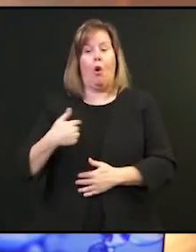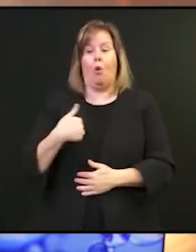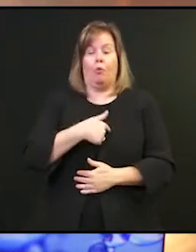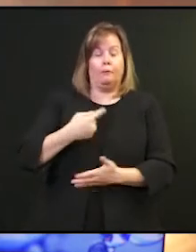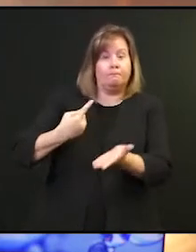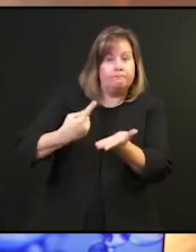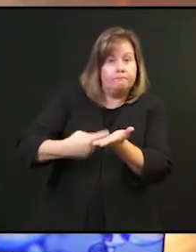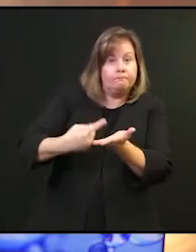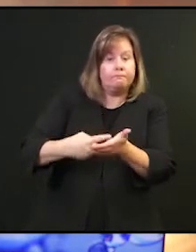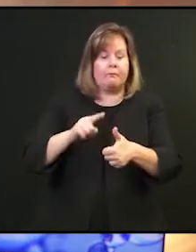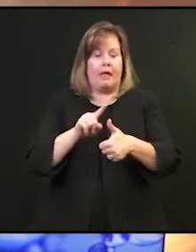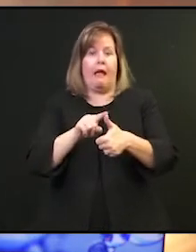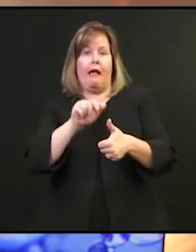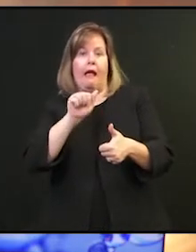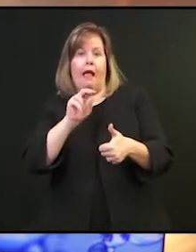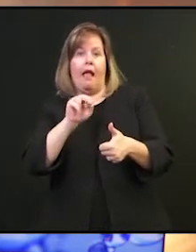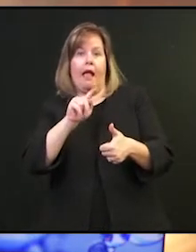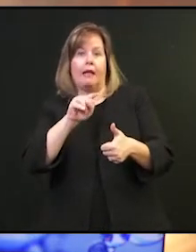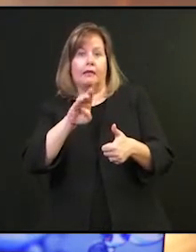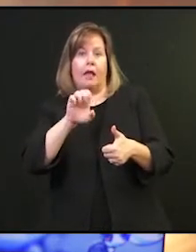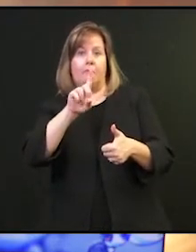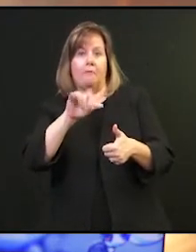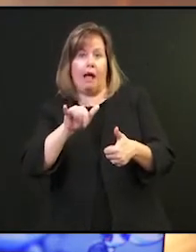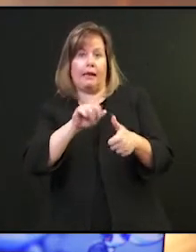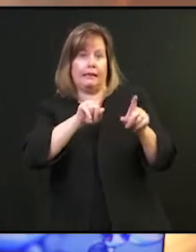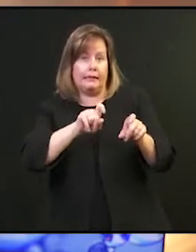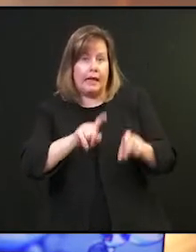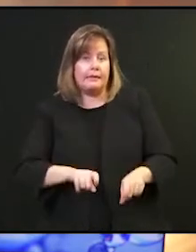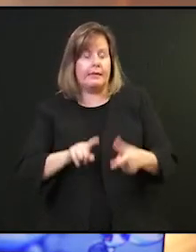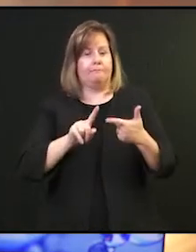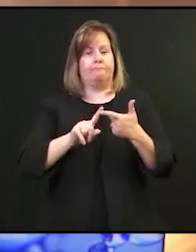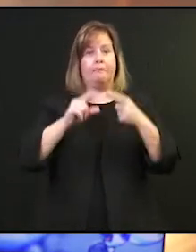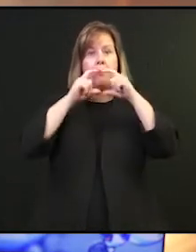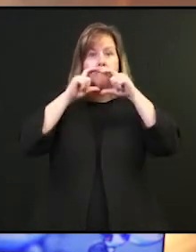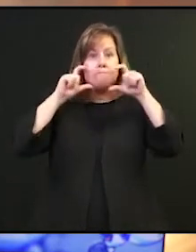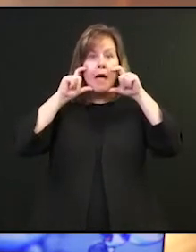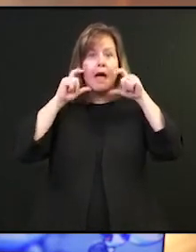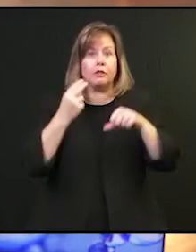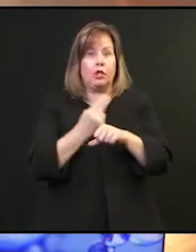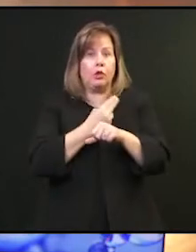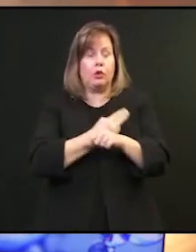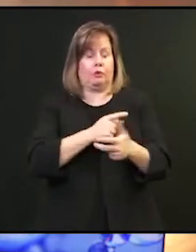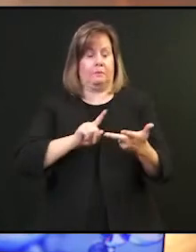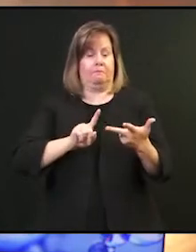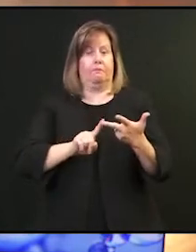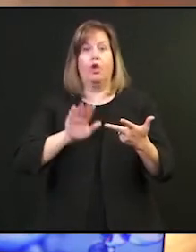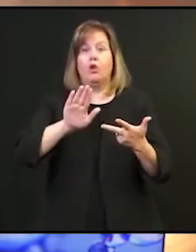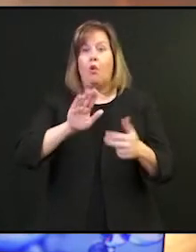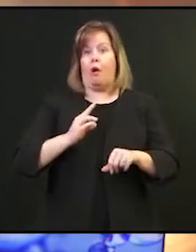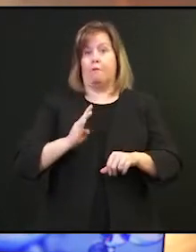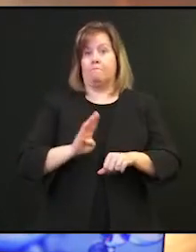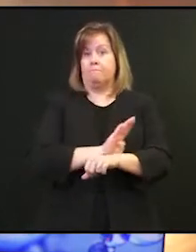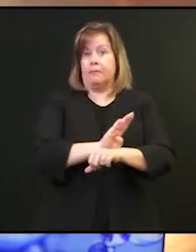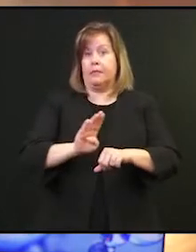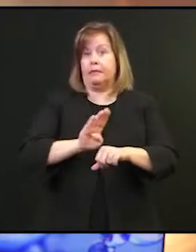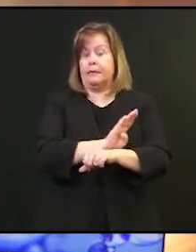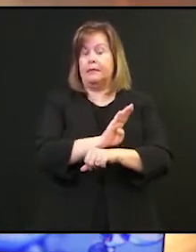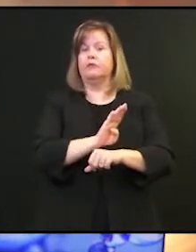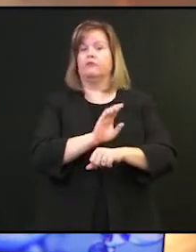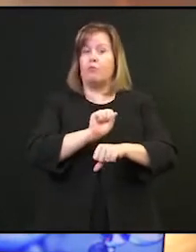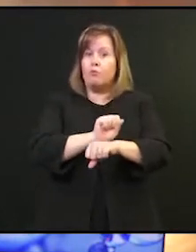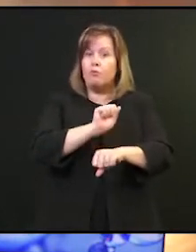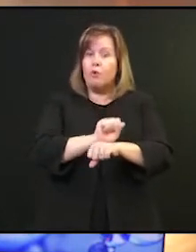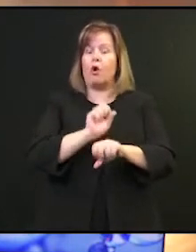antibody testing to mask use to how to keep your institution or your place of employment as low risk as